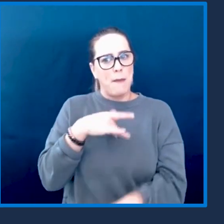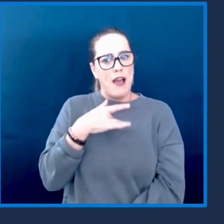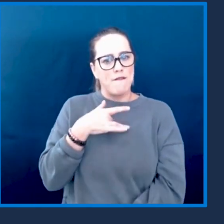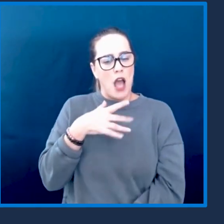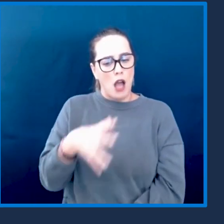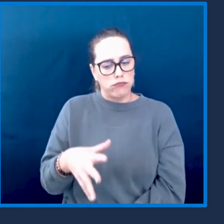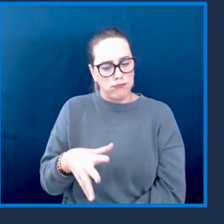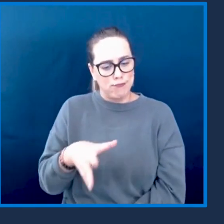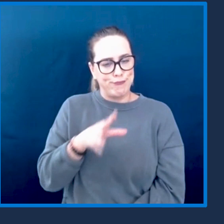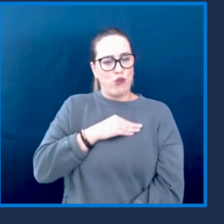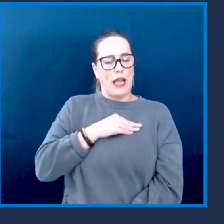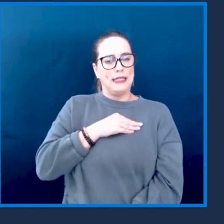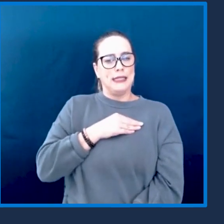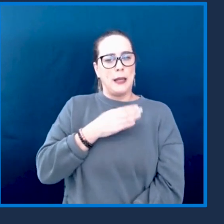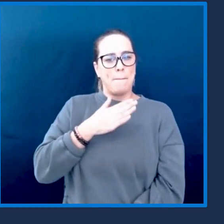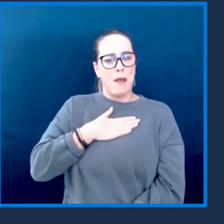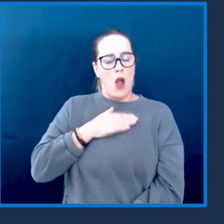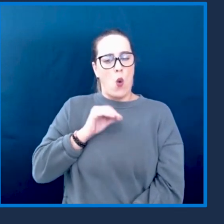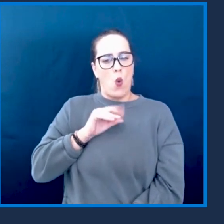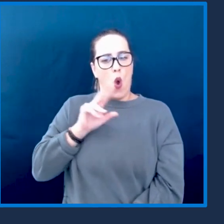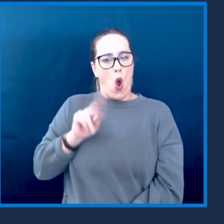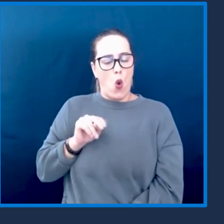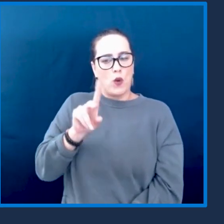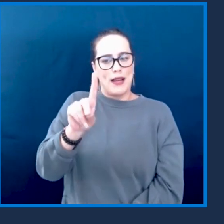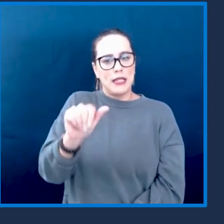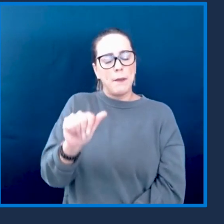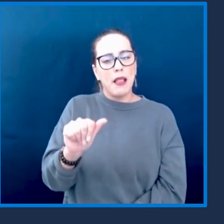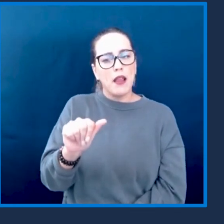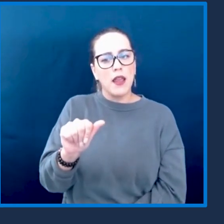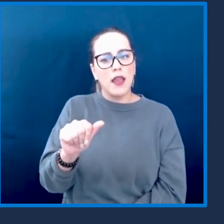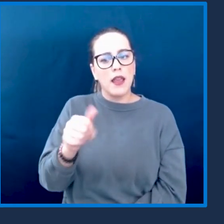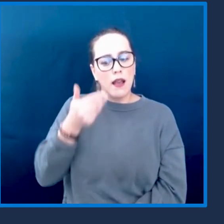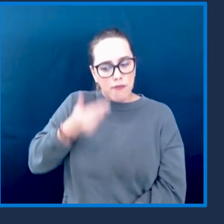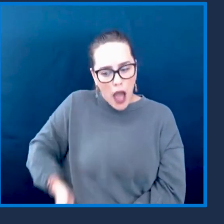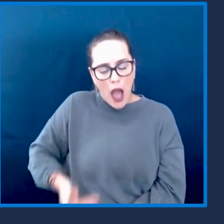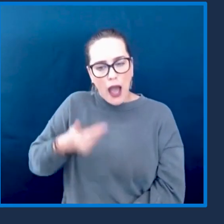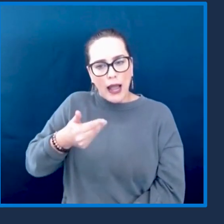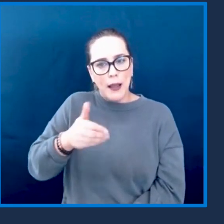own disability and that it was okay, that I was okay.